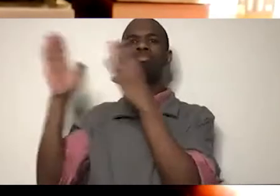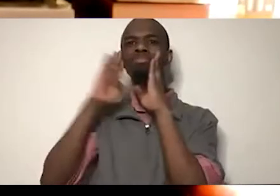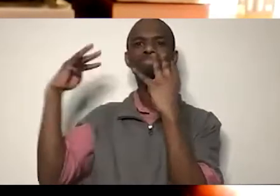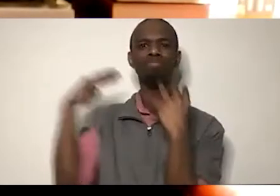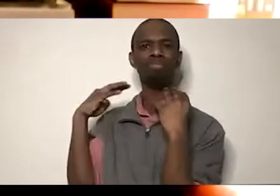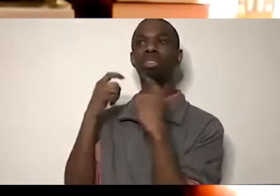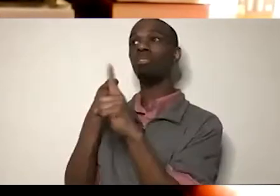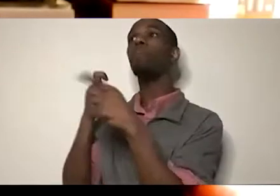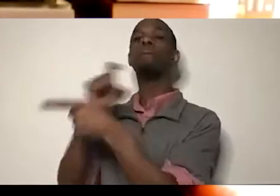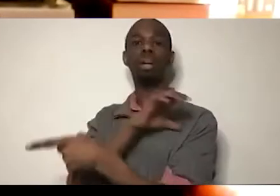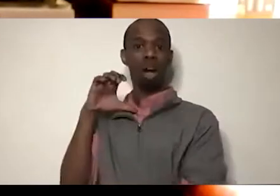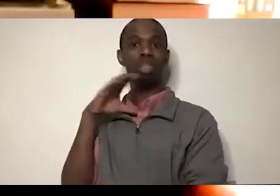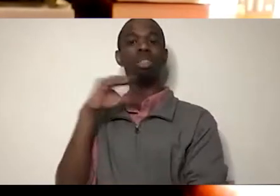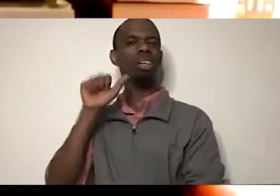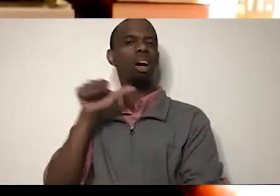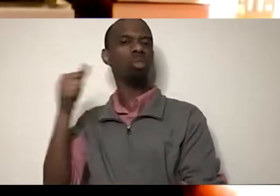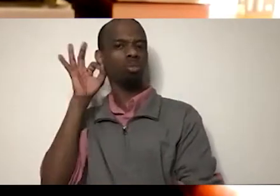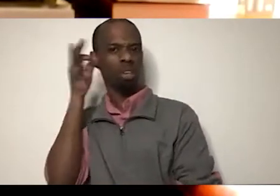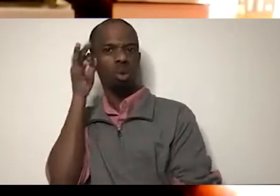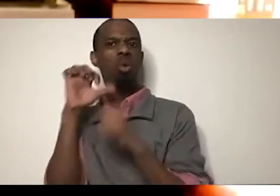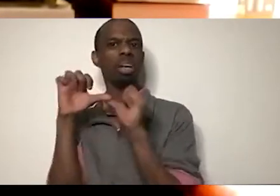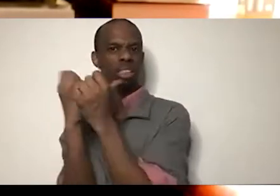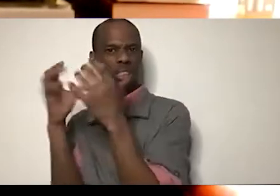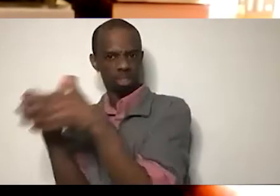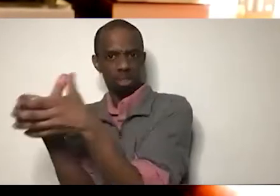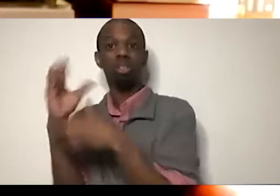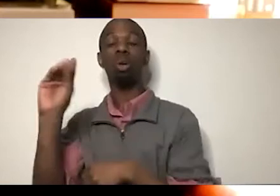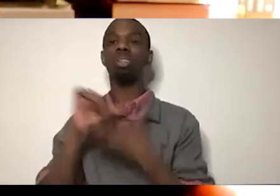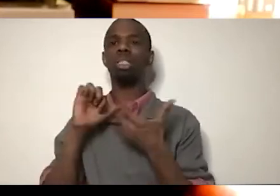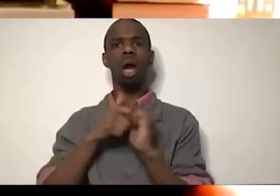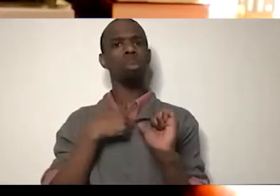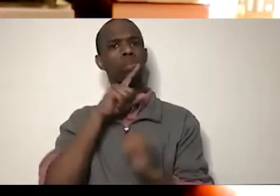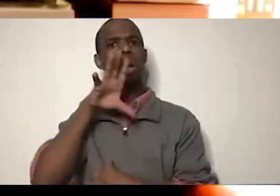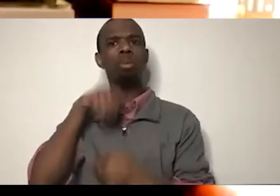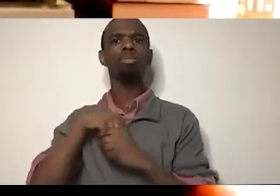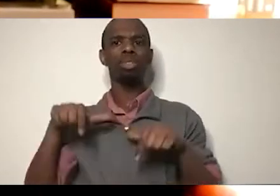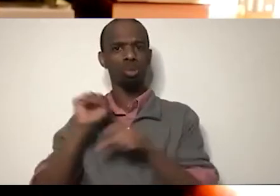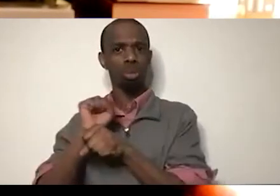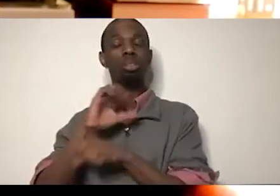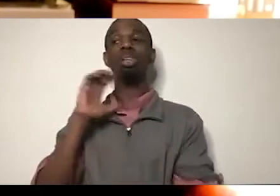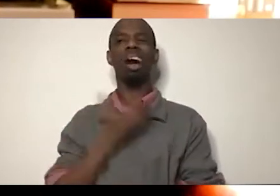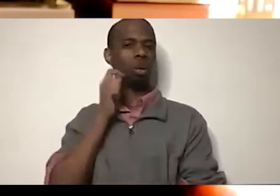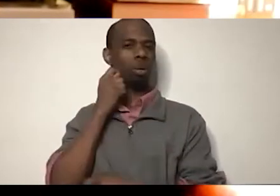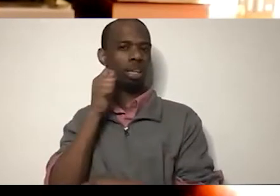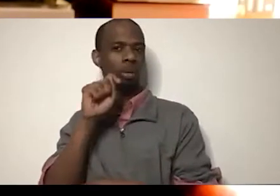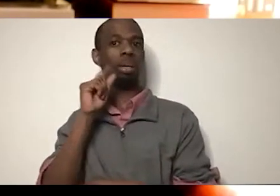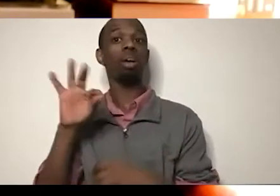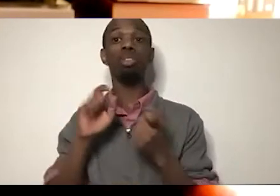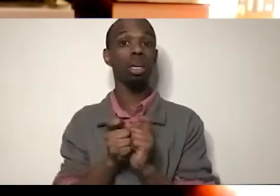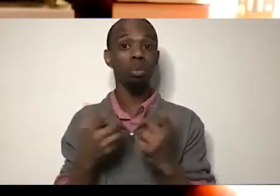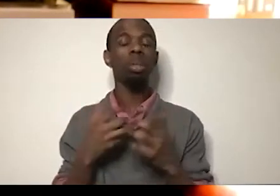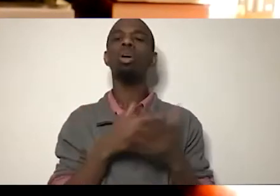theory of change is organizing the most affected to engage in community-based planning and environmental